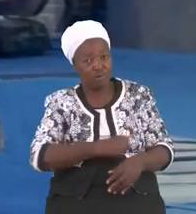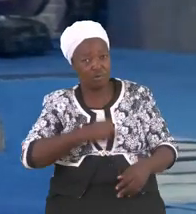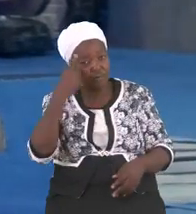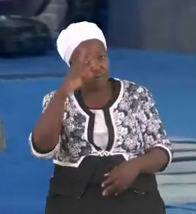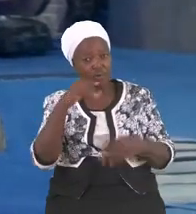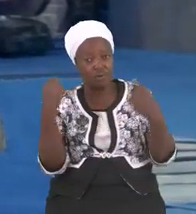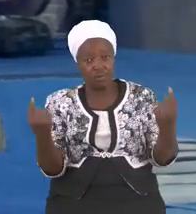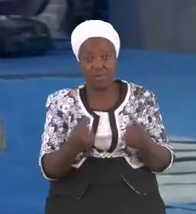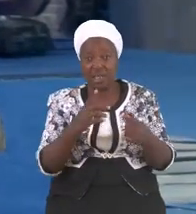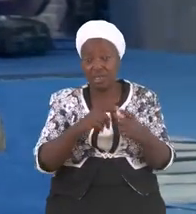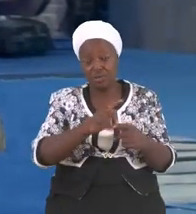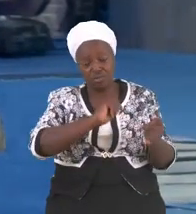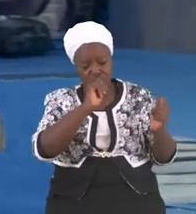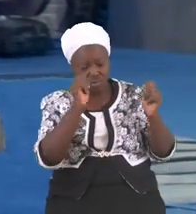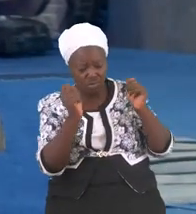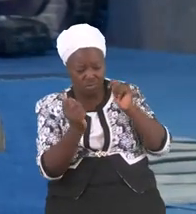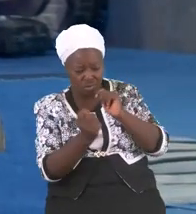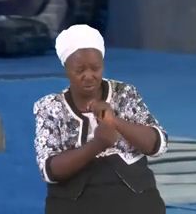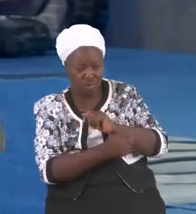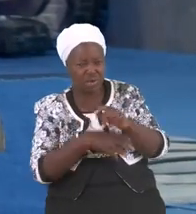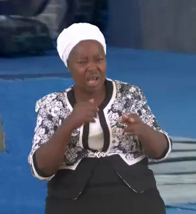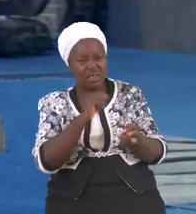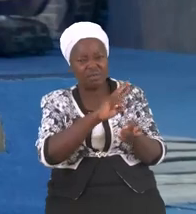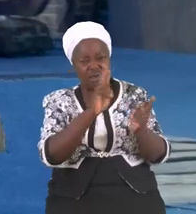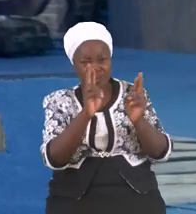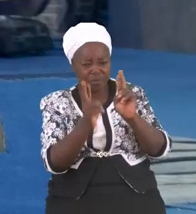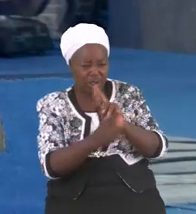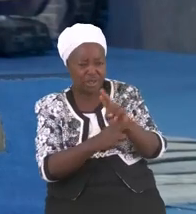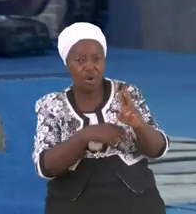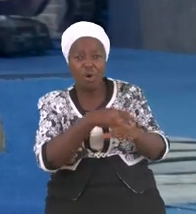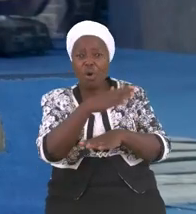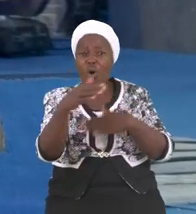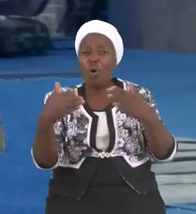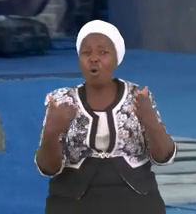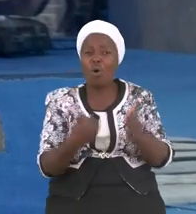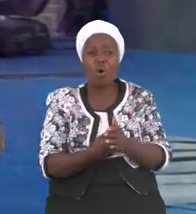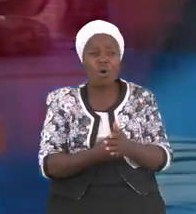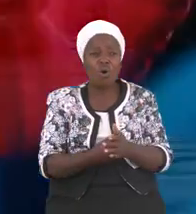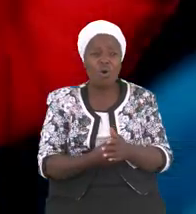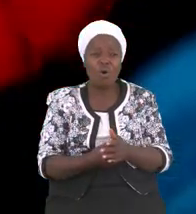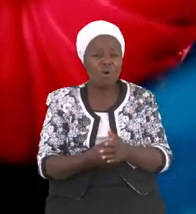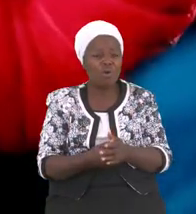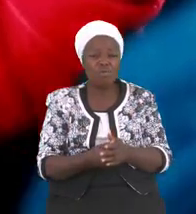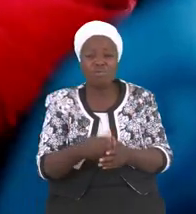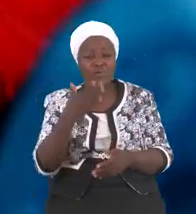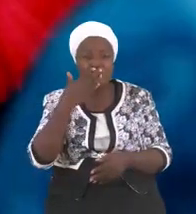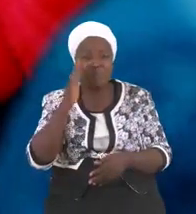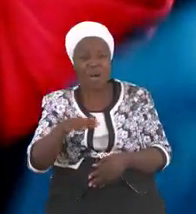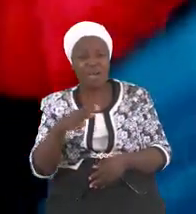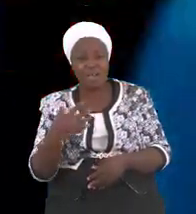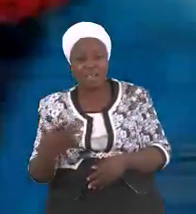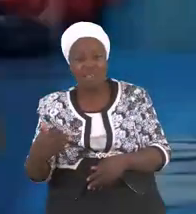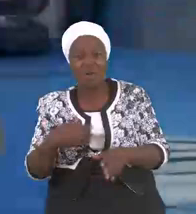you turn and you repent, all danger, all damage, all